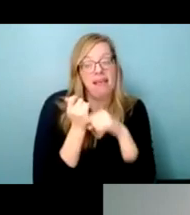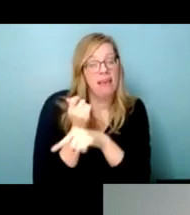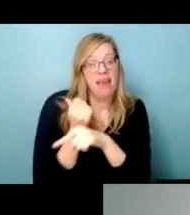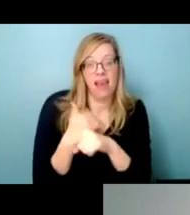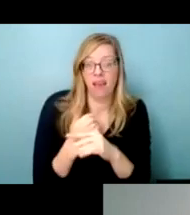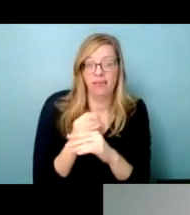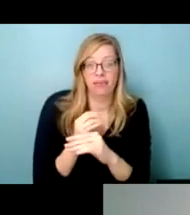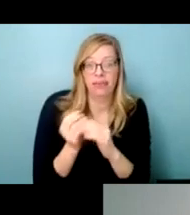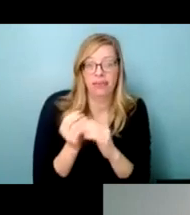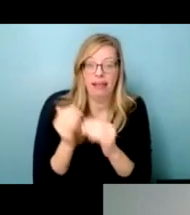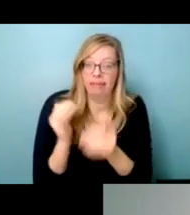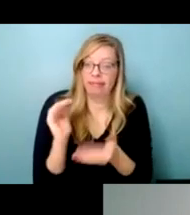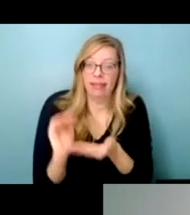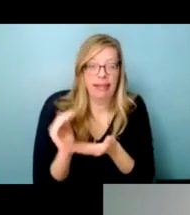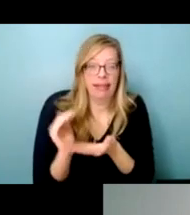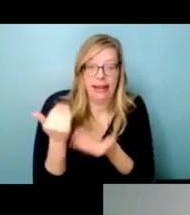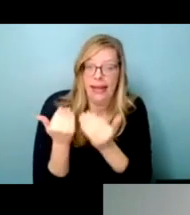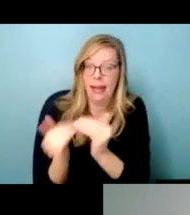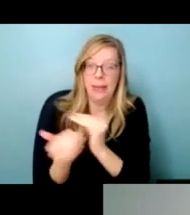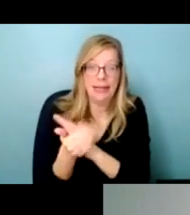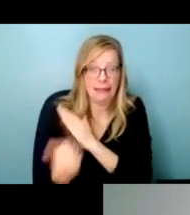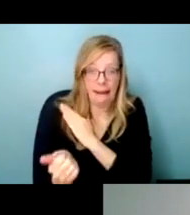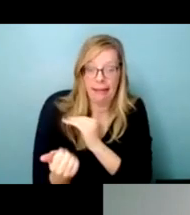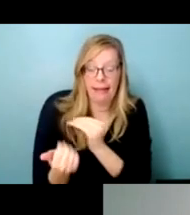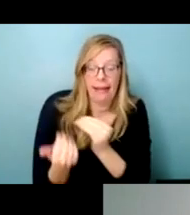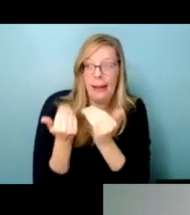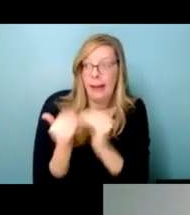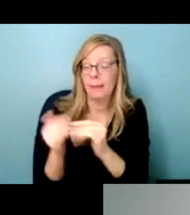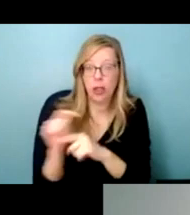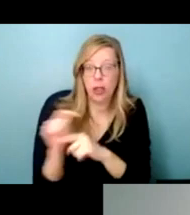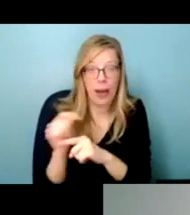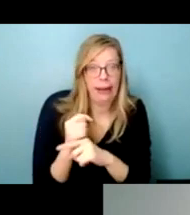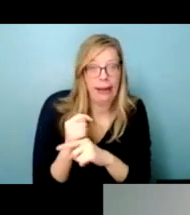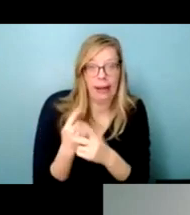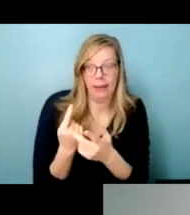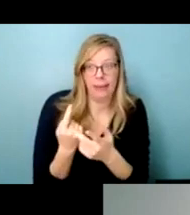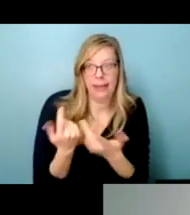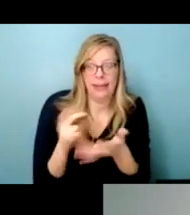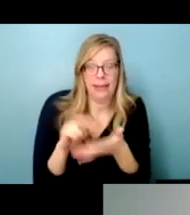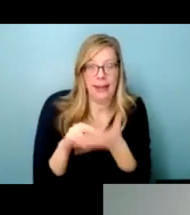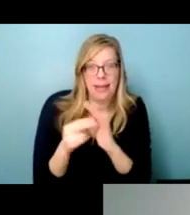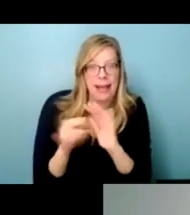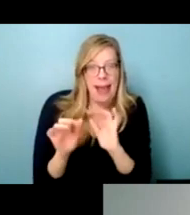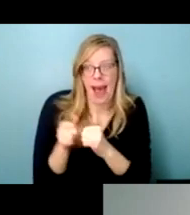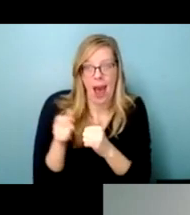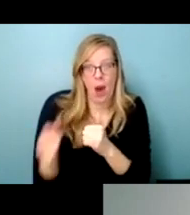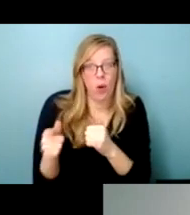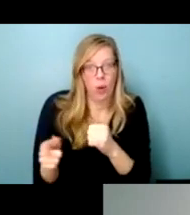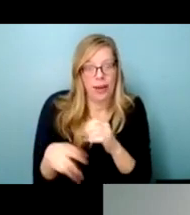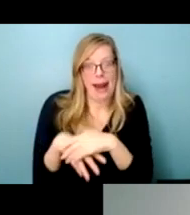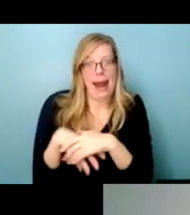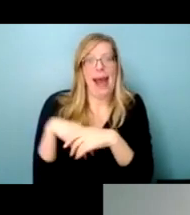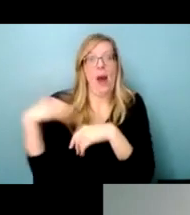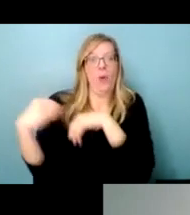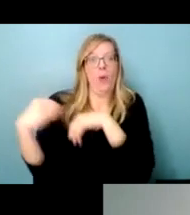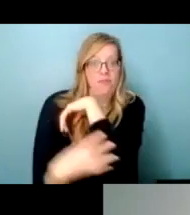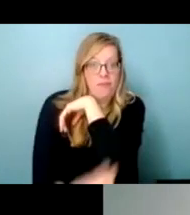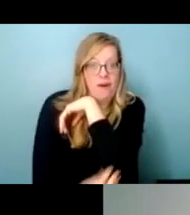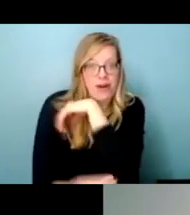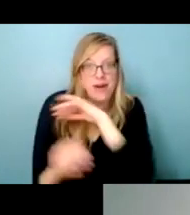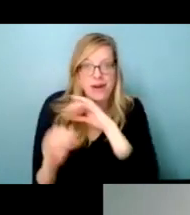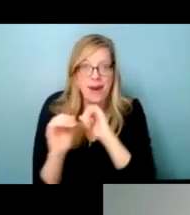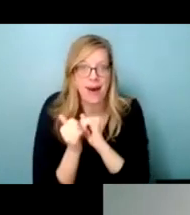to be lifted out of future poverty. And so that's really what we've decided as